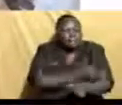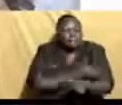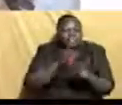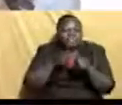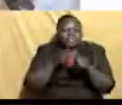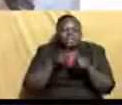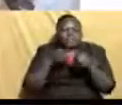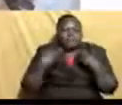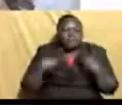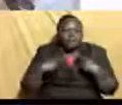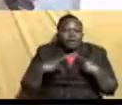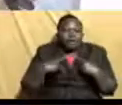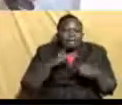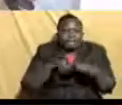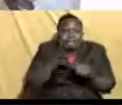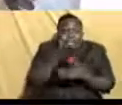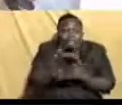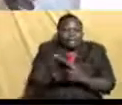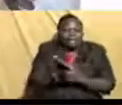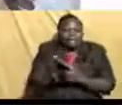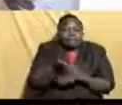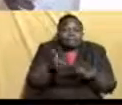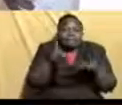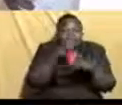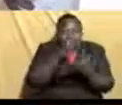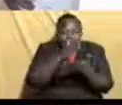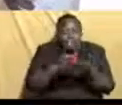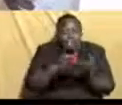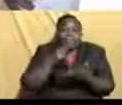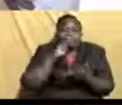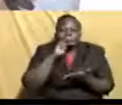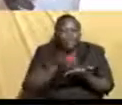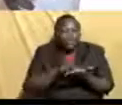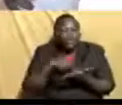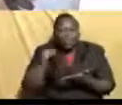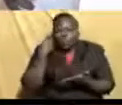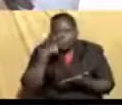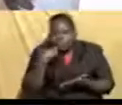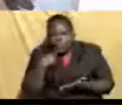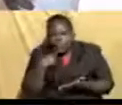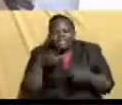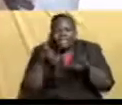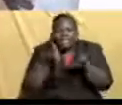of sovereignty, although it is there. Someone mentioned about coups and